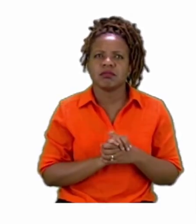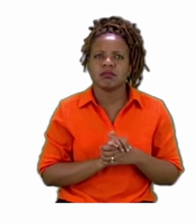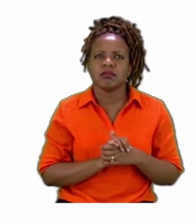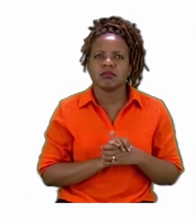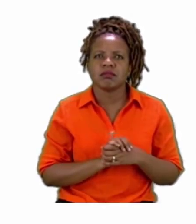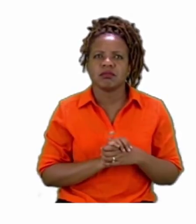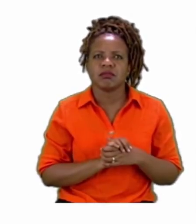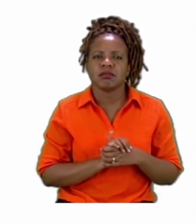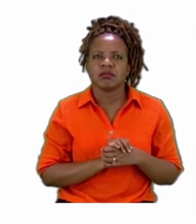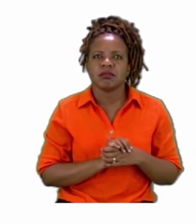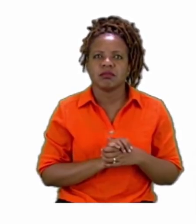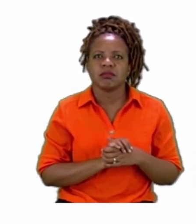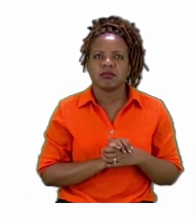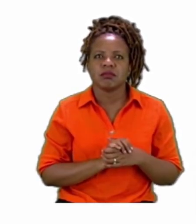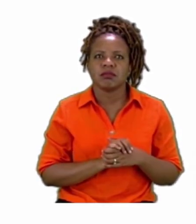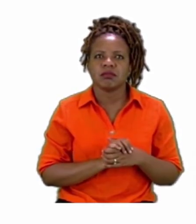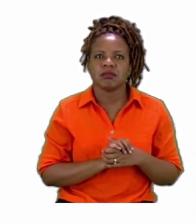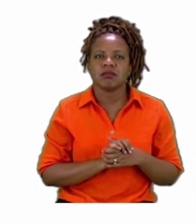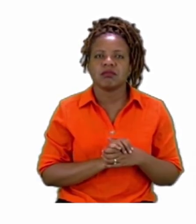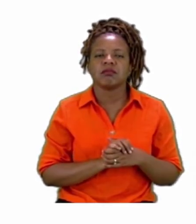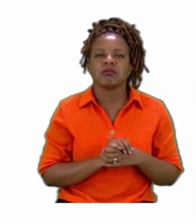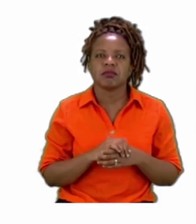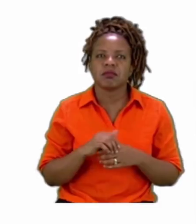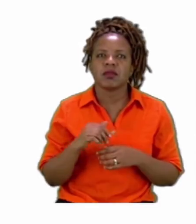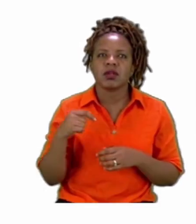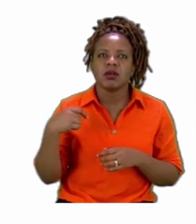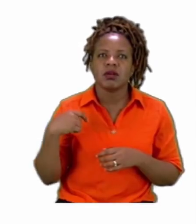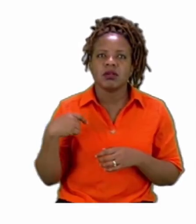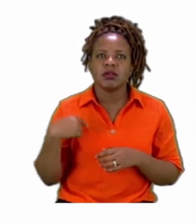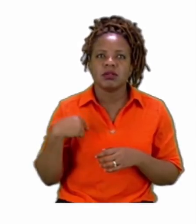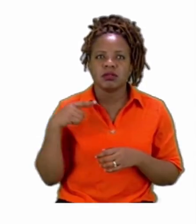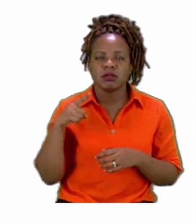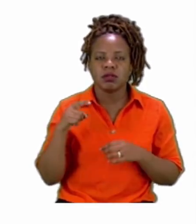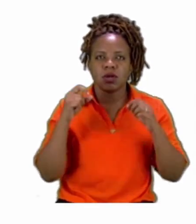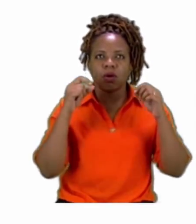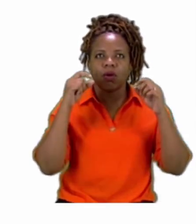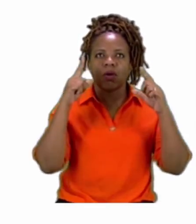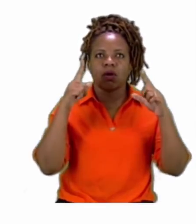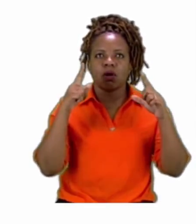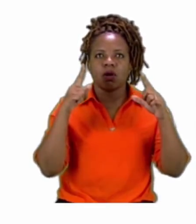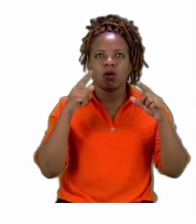says, he woke up and decided to go to town.